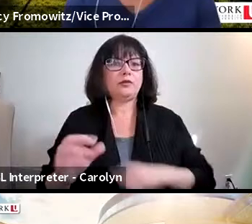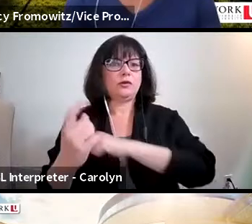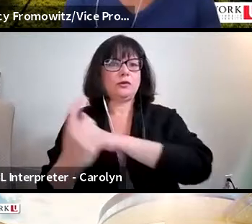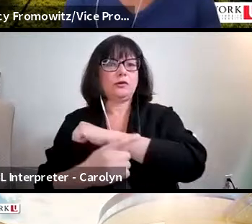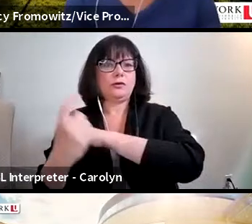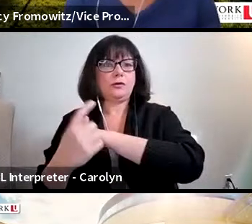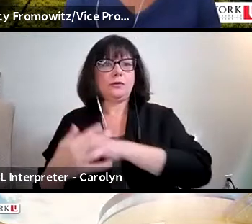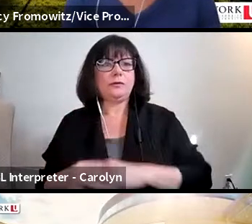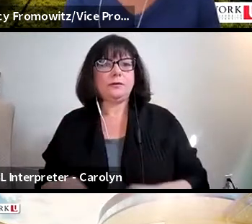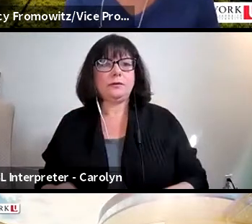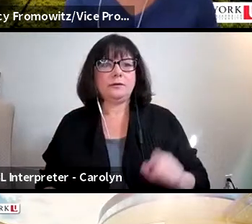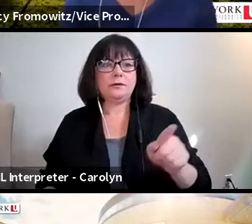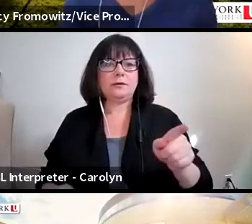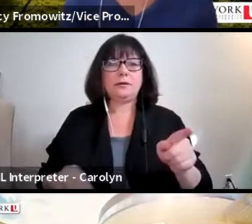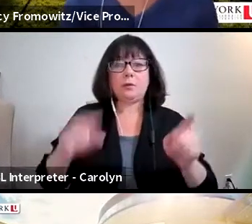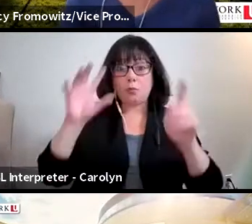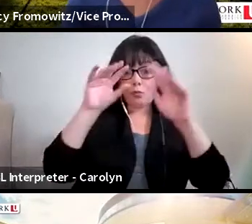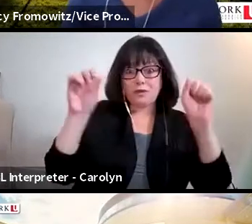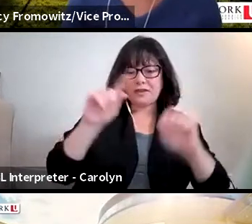Lucy, are you able to